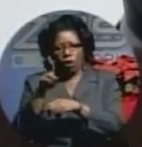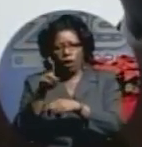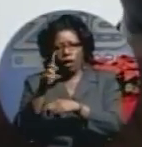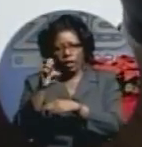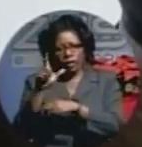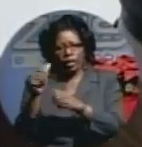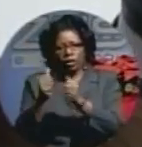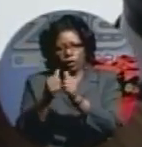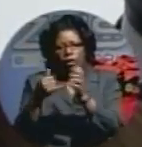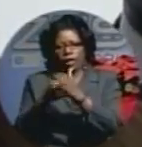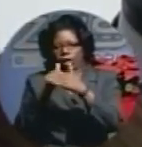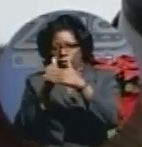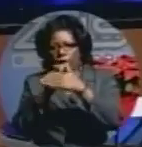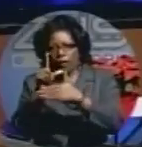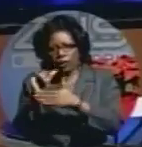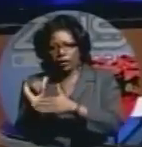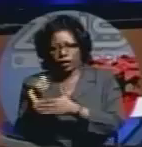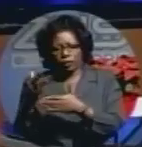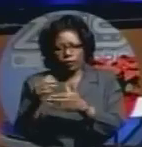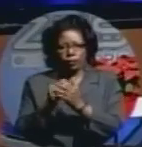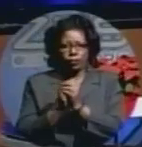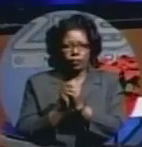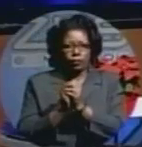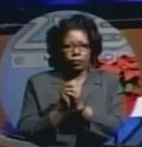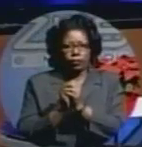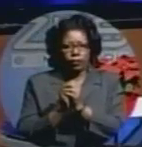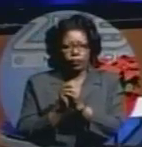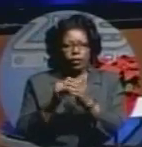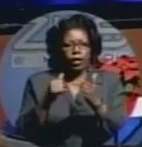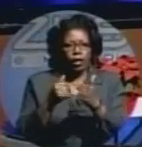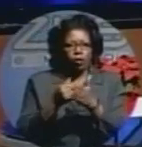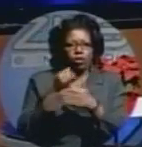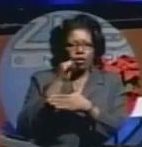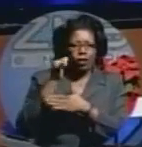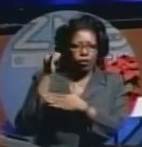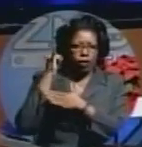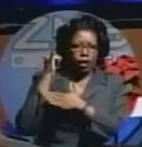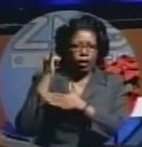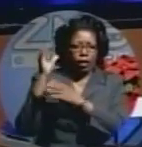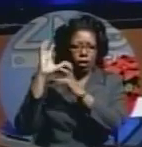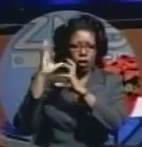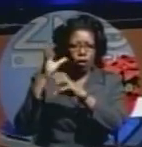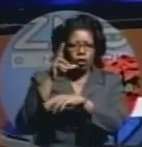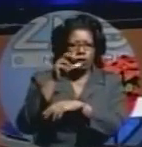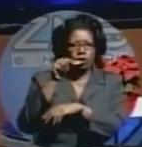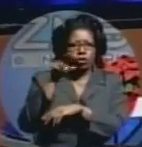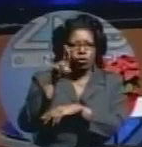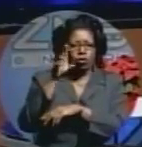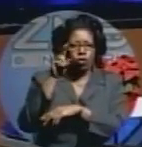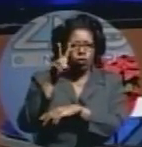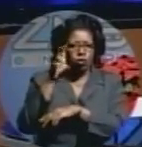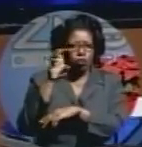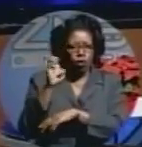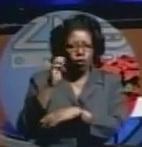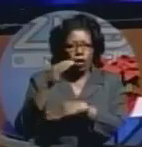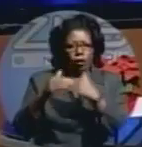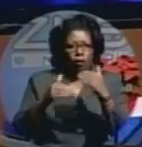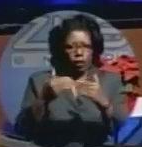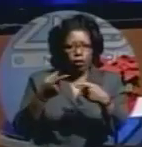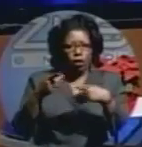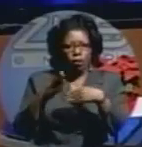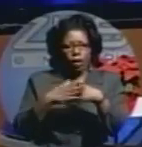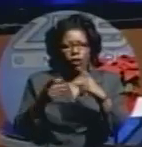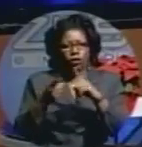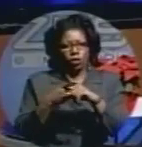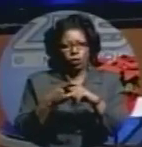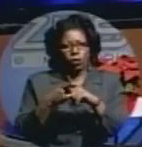effectively without going to the press. It was yesterday that the Coconut Grove Business League, declaring it's prepared to go back to